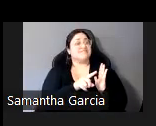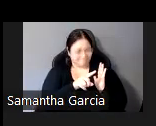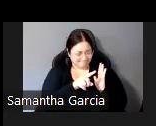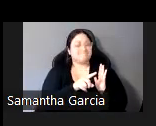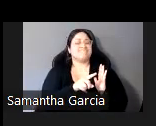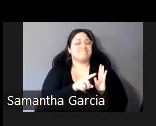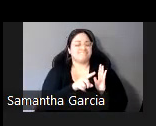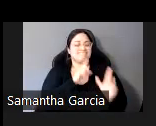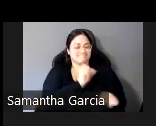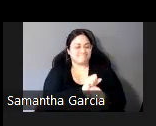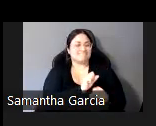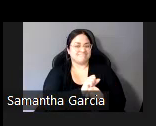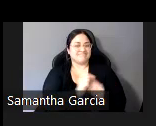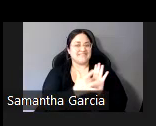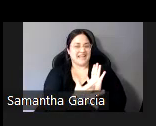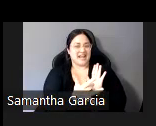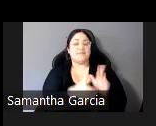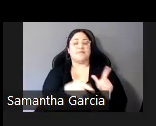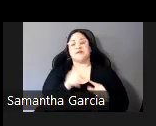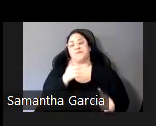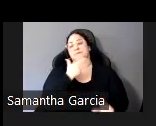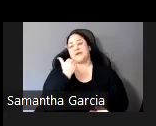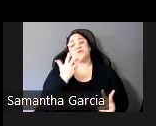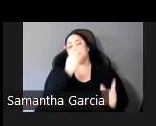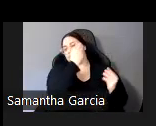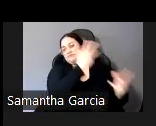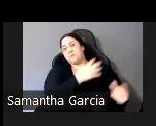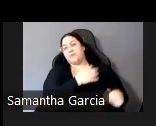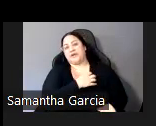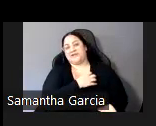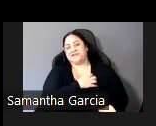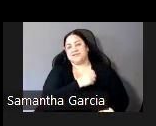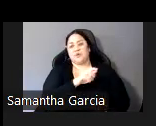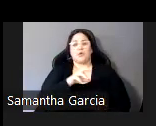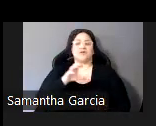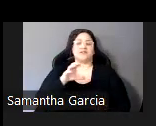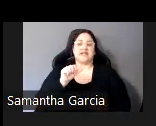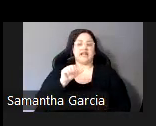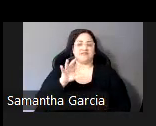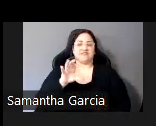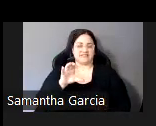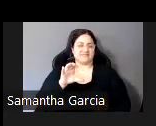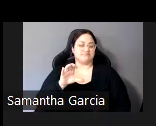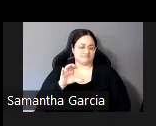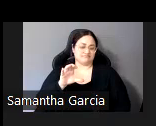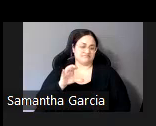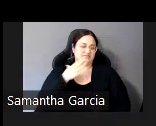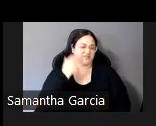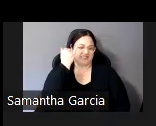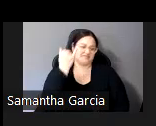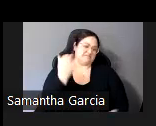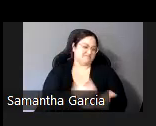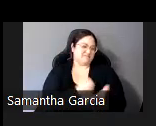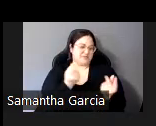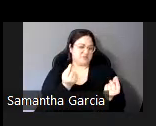report it to your local police. And then you can also to the CAFC, and then maybe inquire with a civil lawyer for any future or